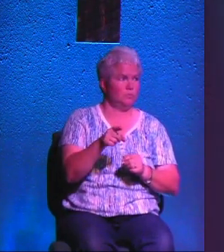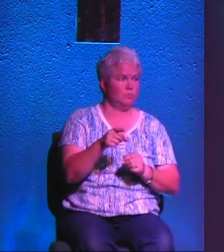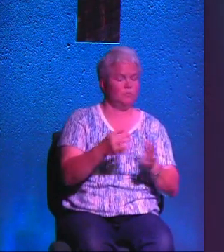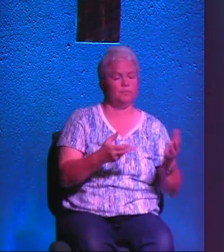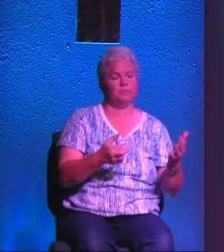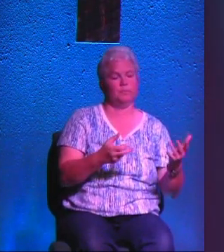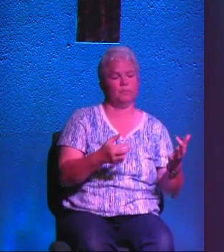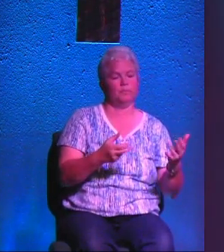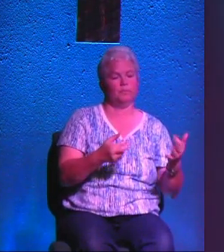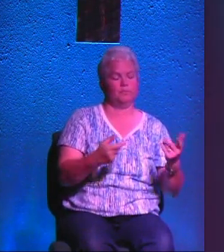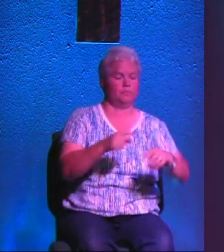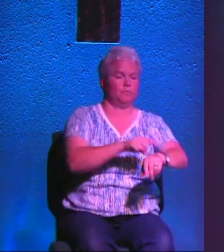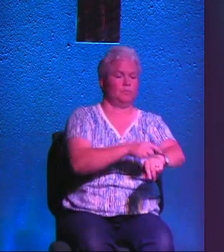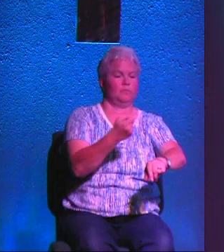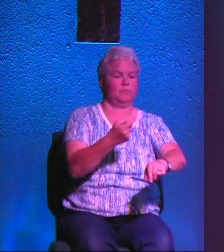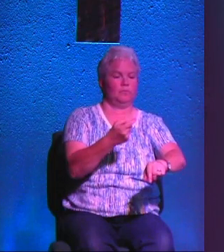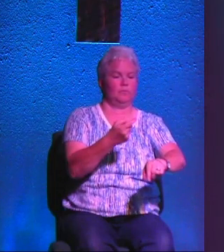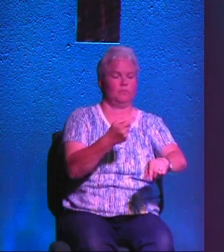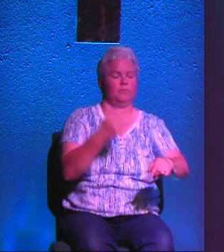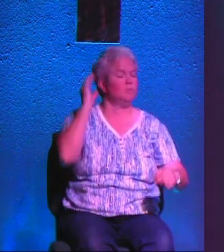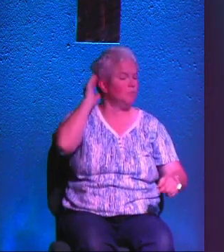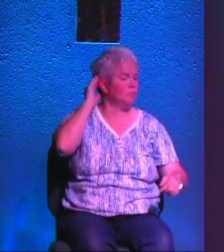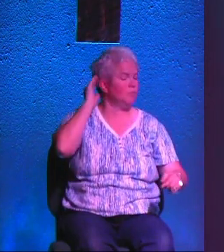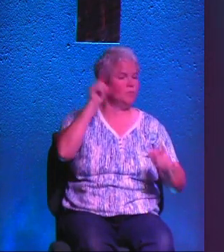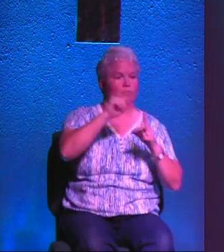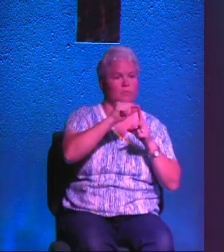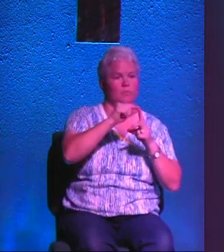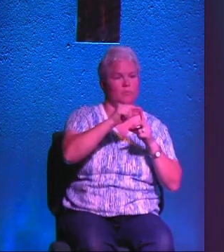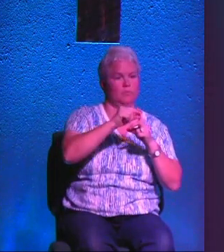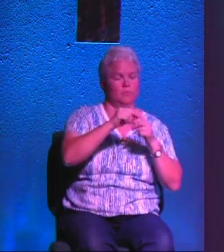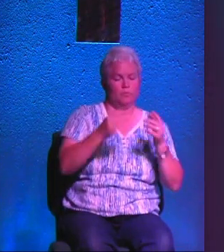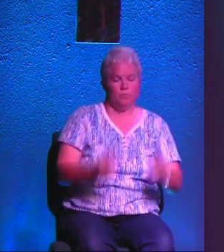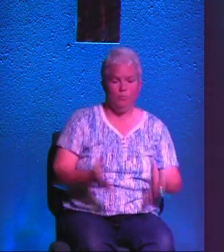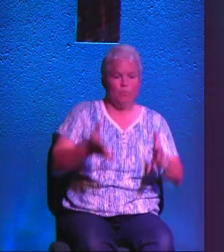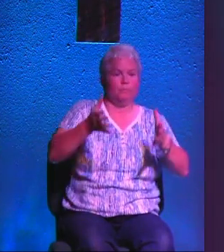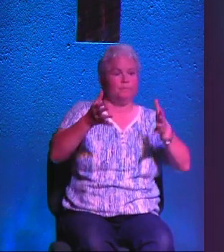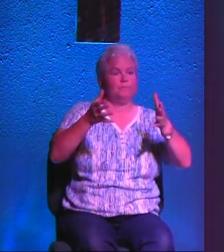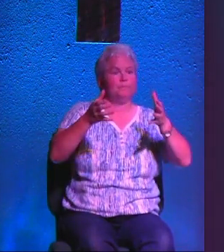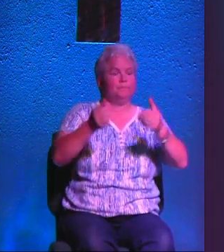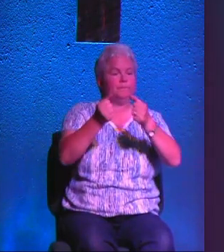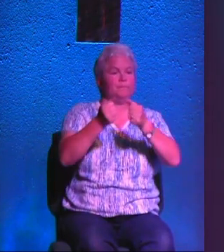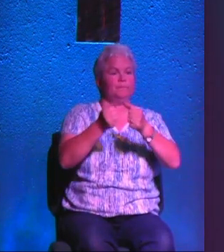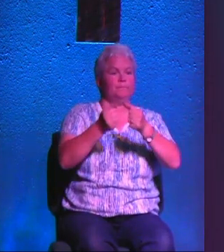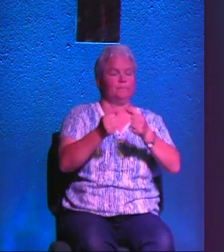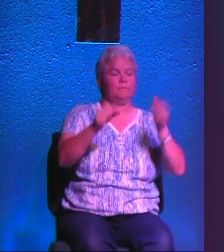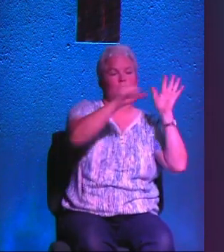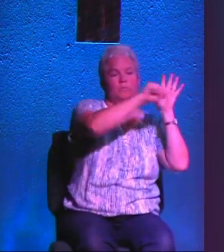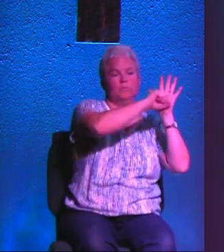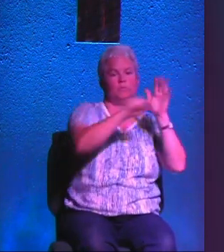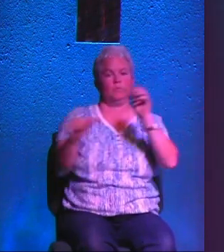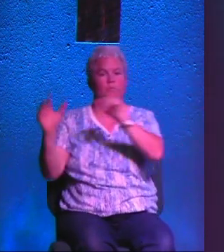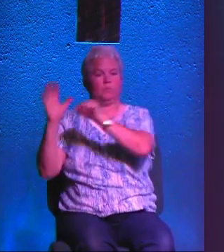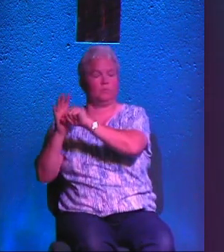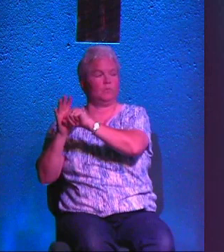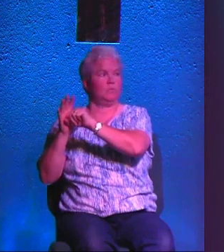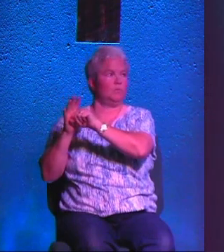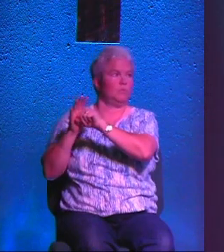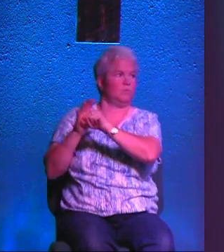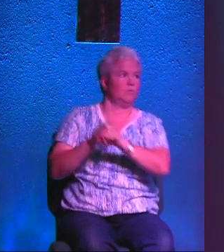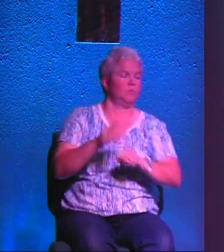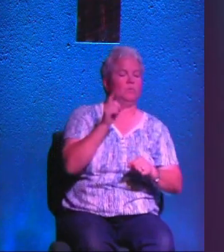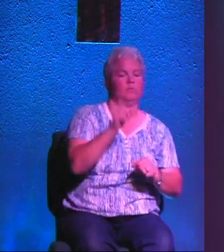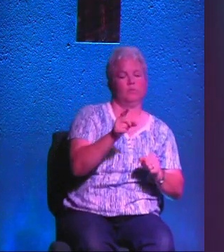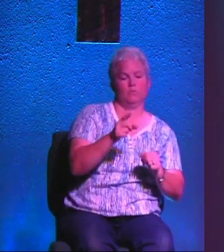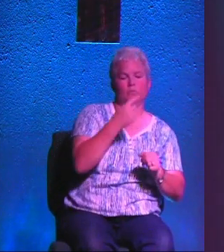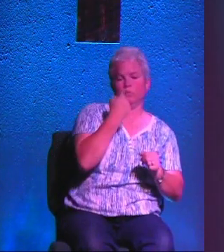been waiting so long to hear those words. Now get up. You are now crucified with me, because it's no